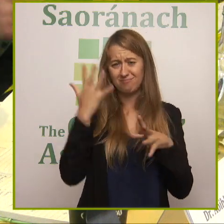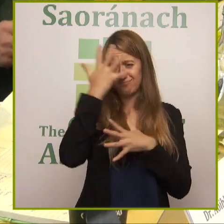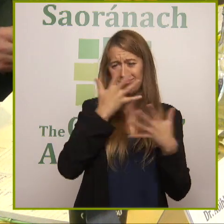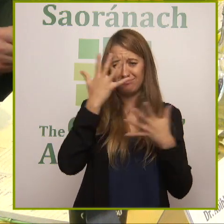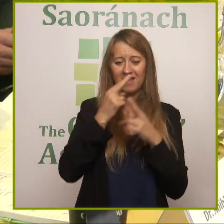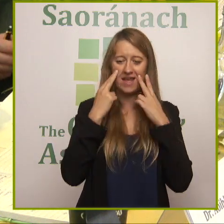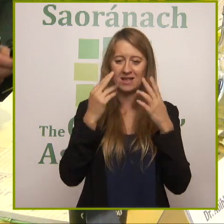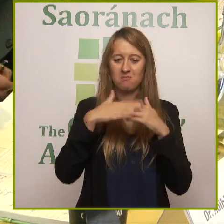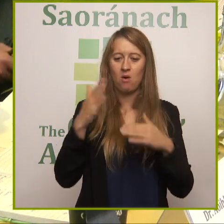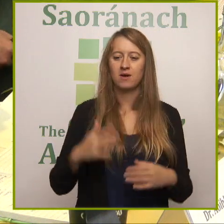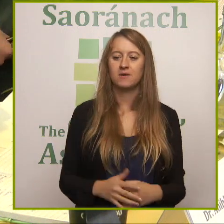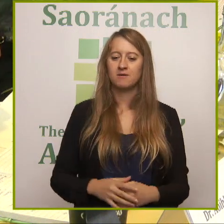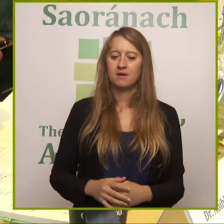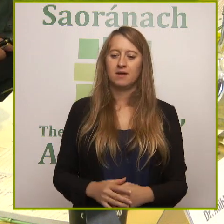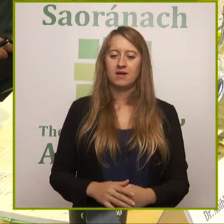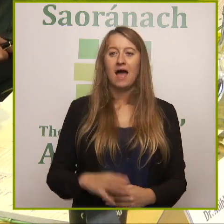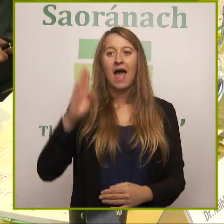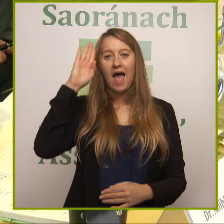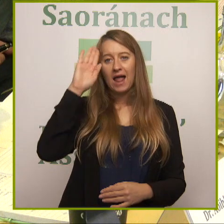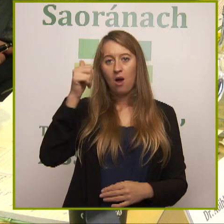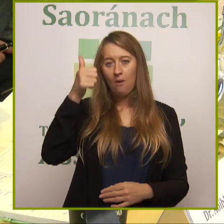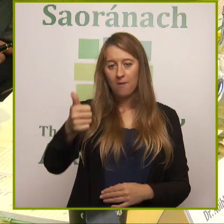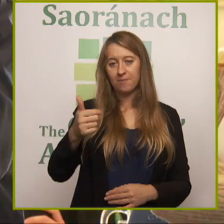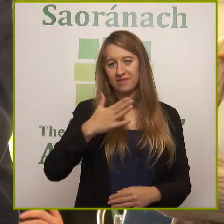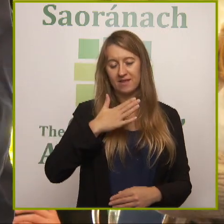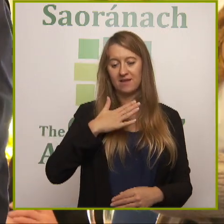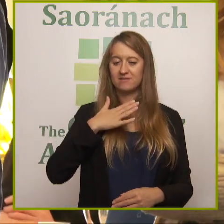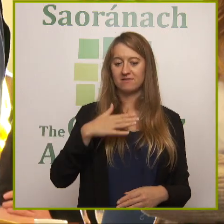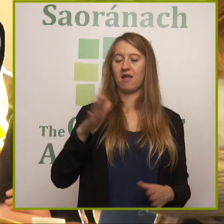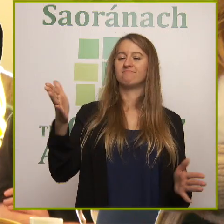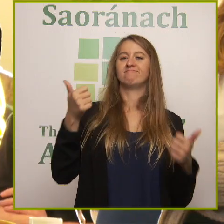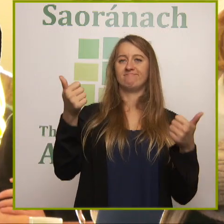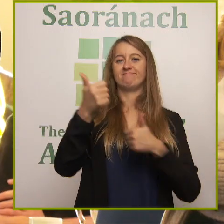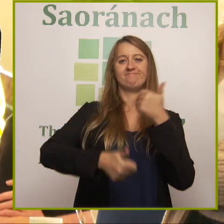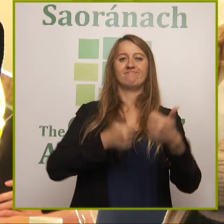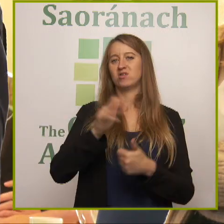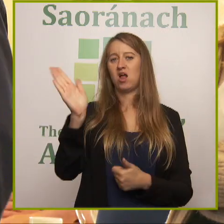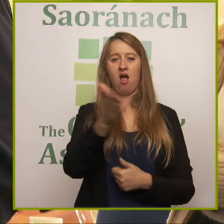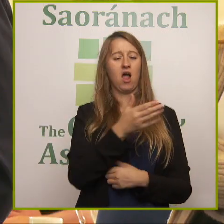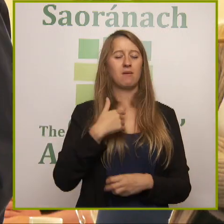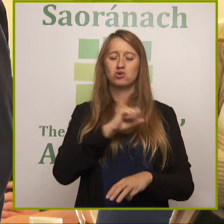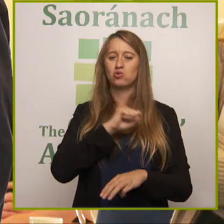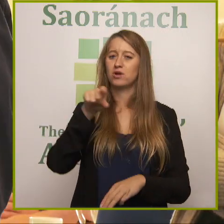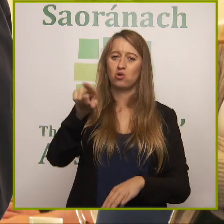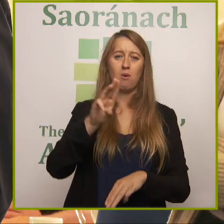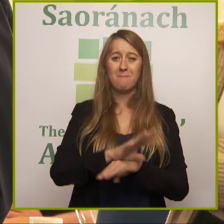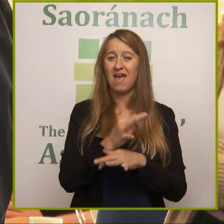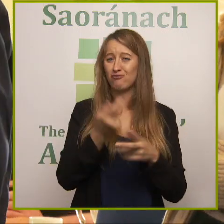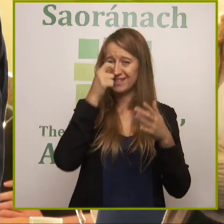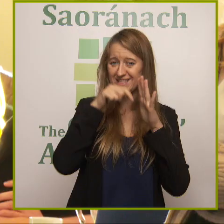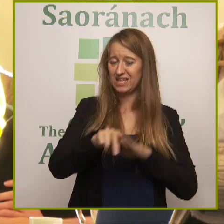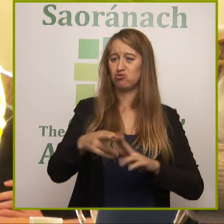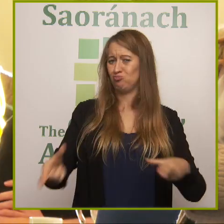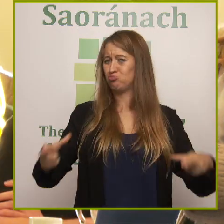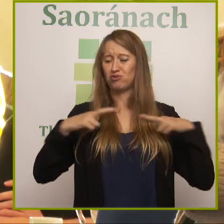Hi. Hello. Hey, fair play to you all, and your parents and everyone, your teachers must be so proud of you. That fair play, it's really inspiring